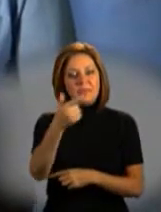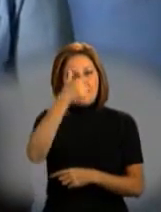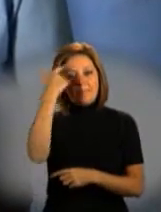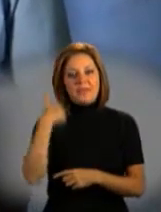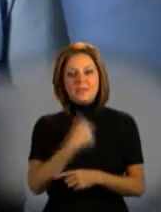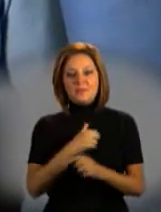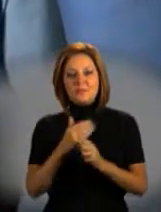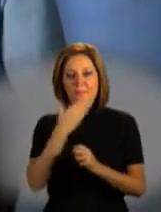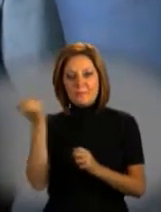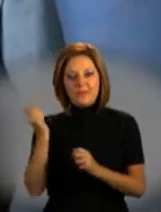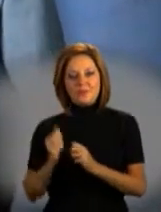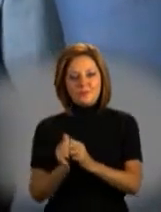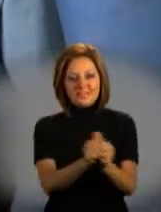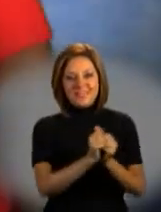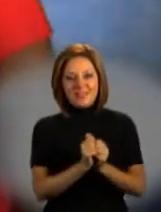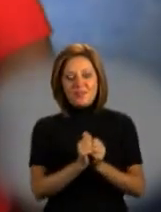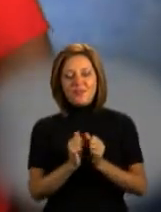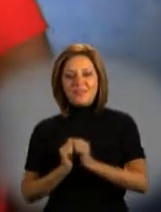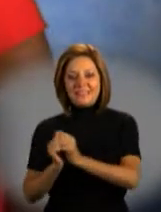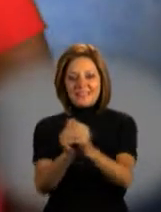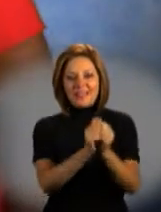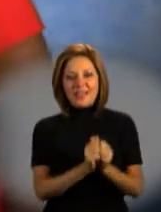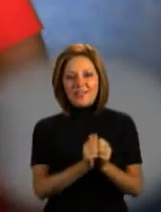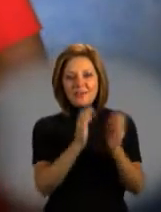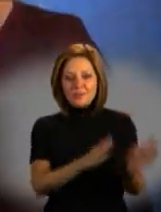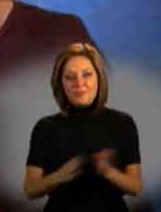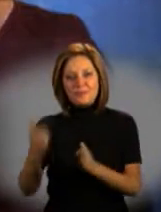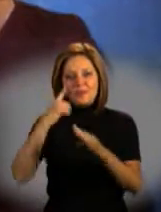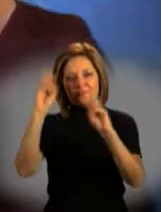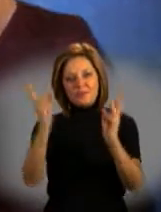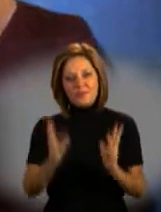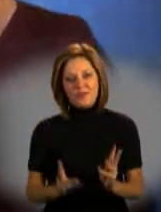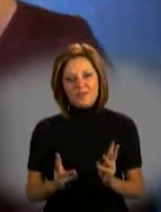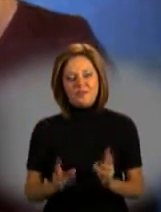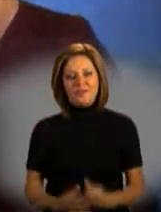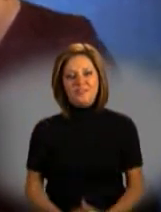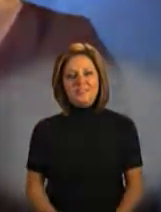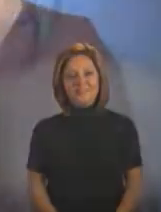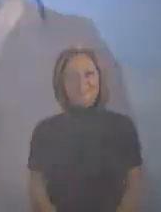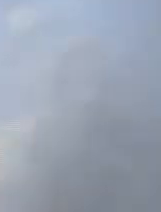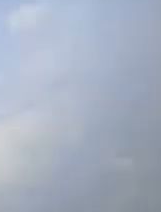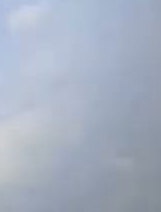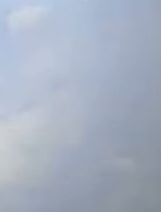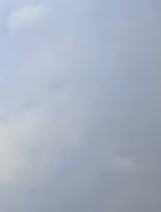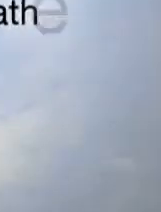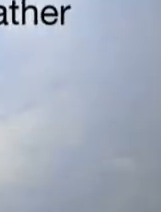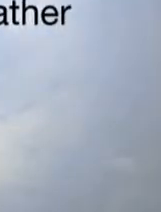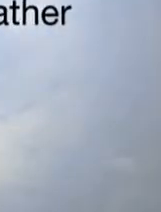Because we're better Together. Together. Together. Against the weather.